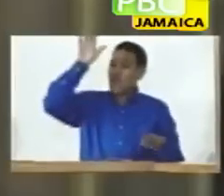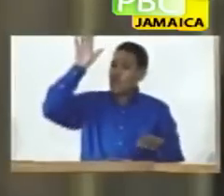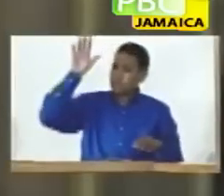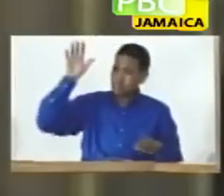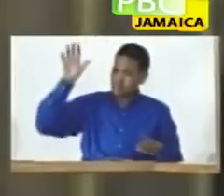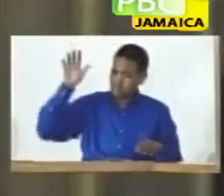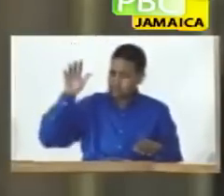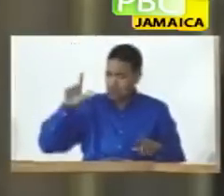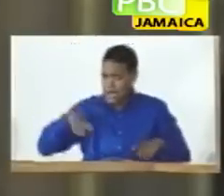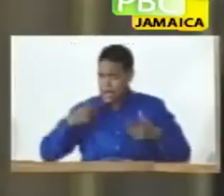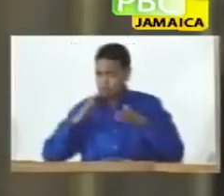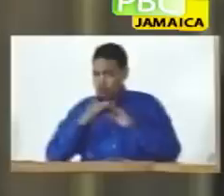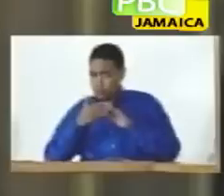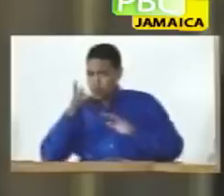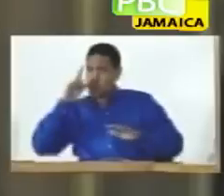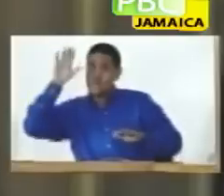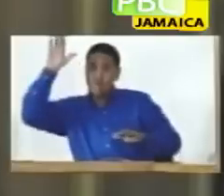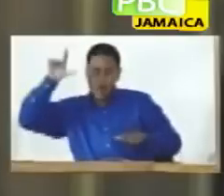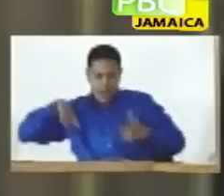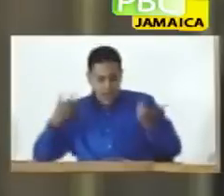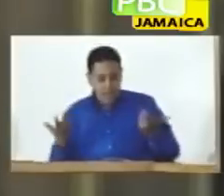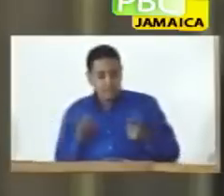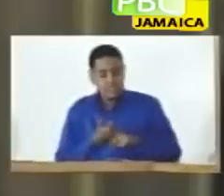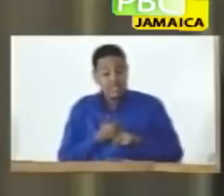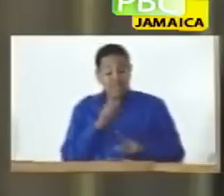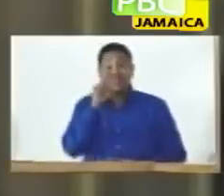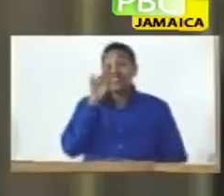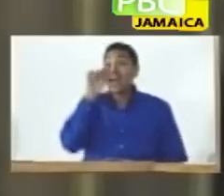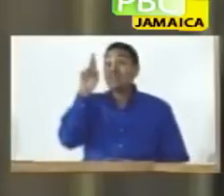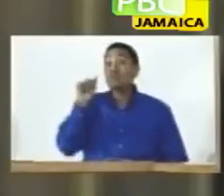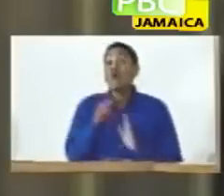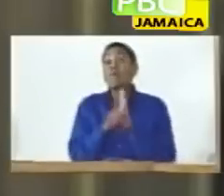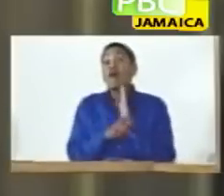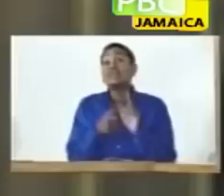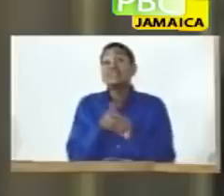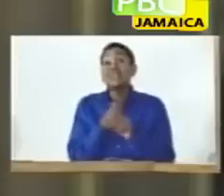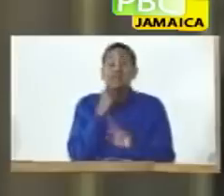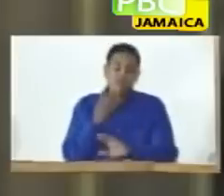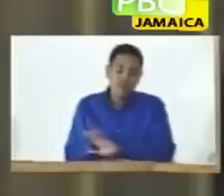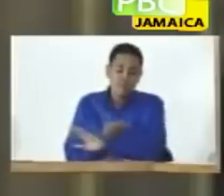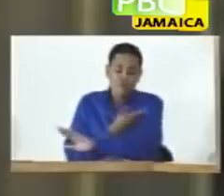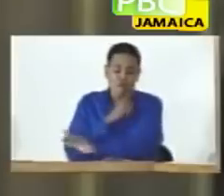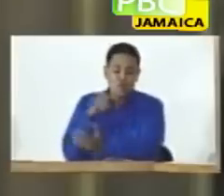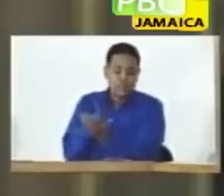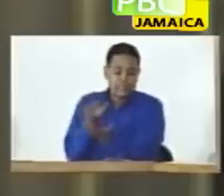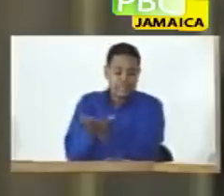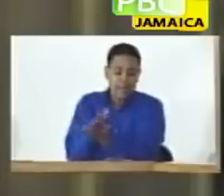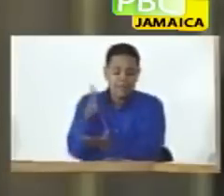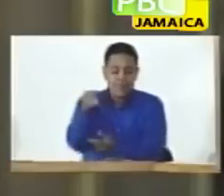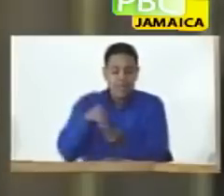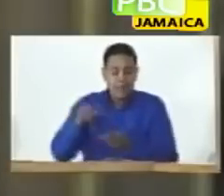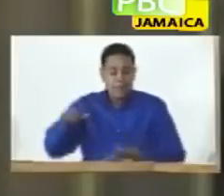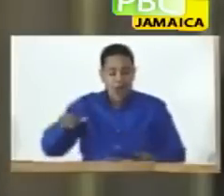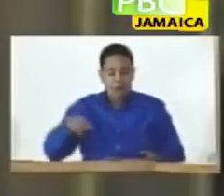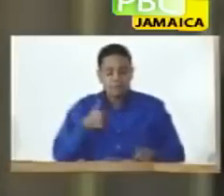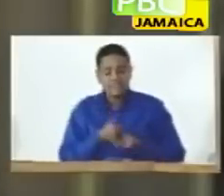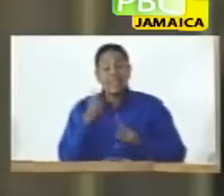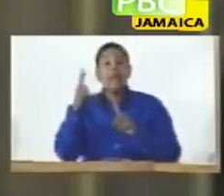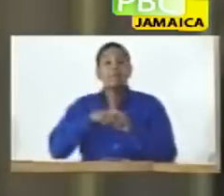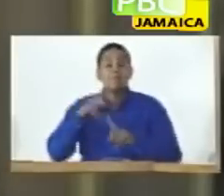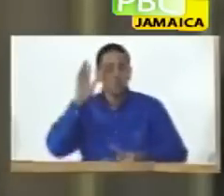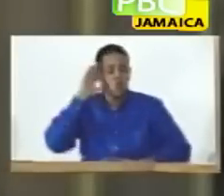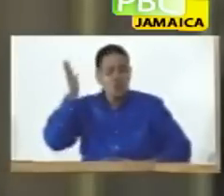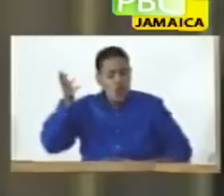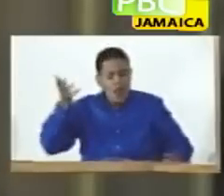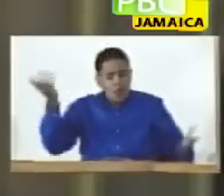the draft National Diaspora Policy has been approved for tabling in Parliament. Its implementation will